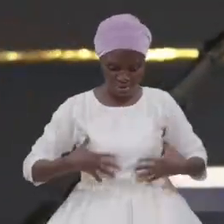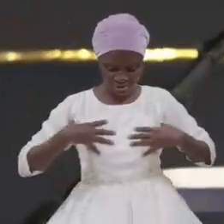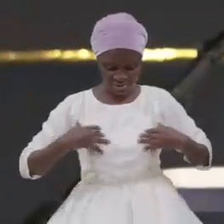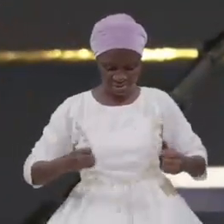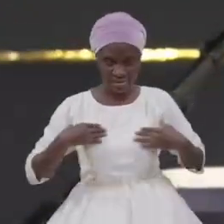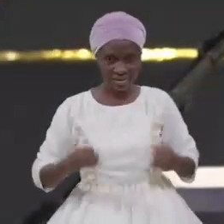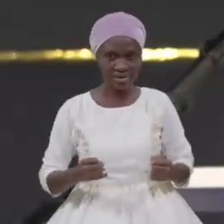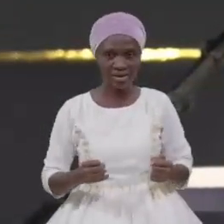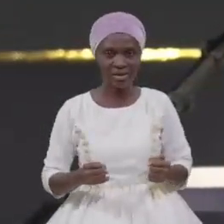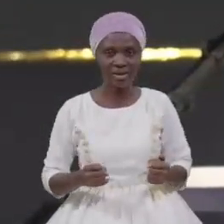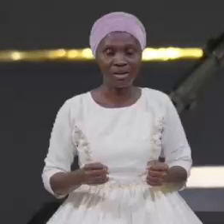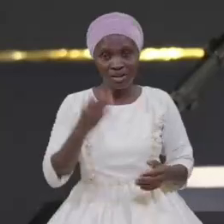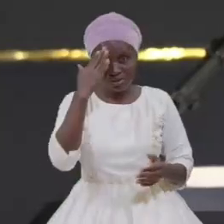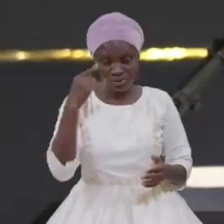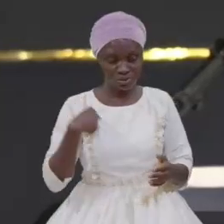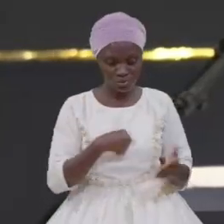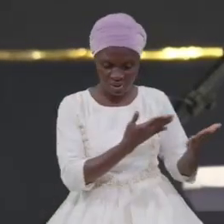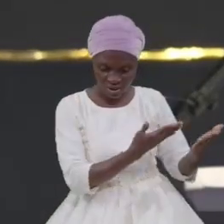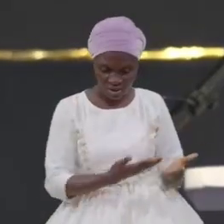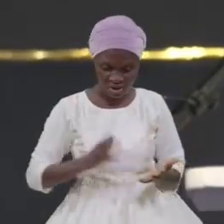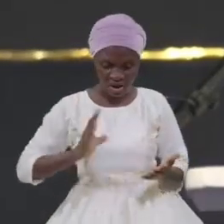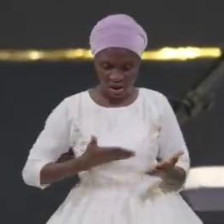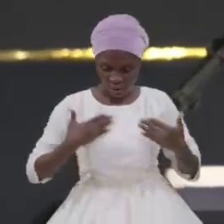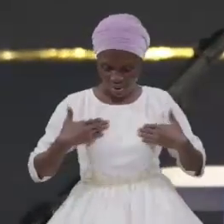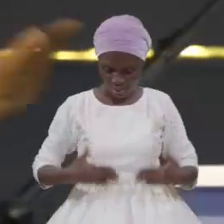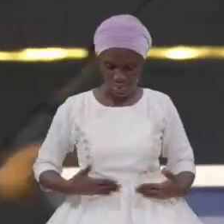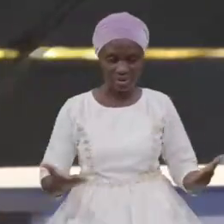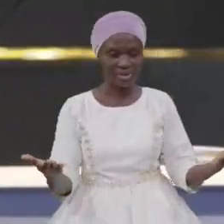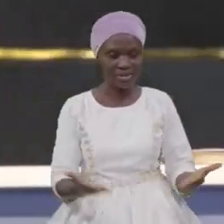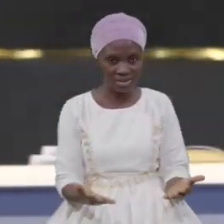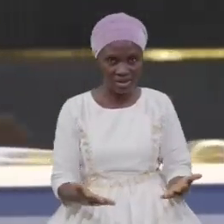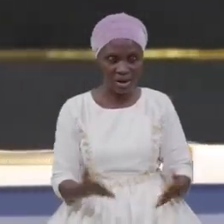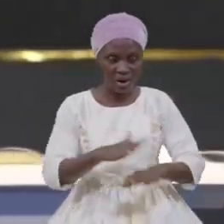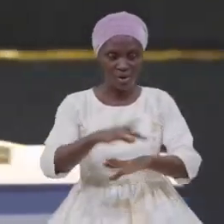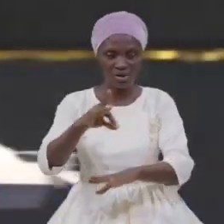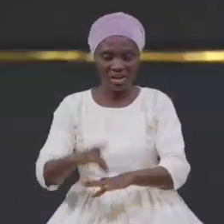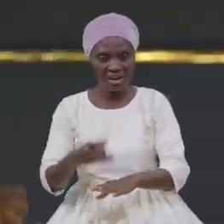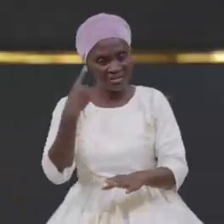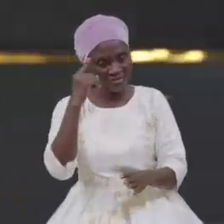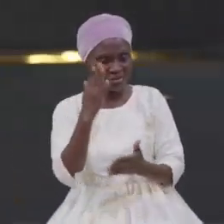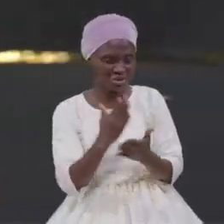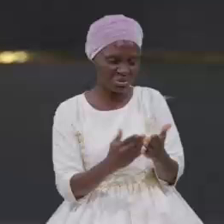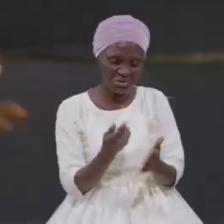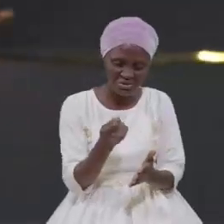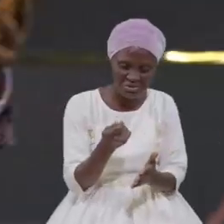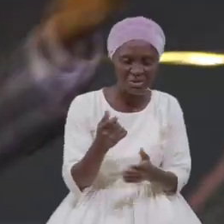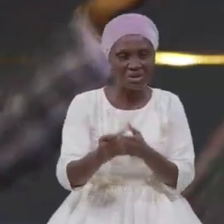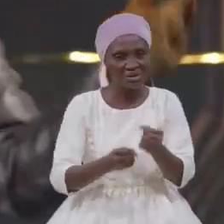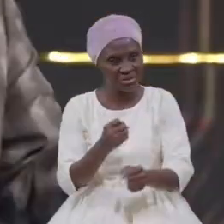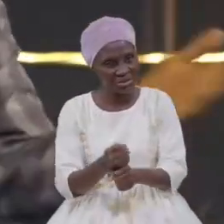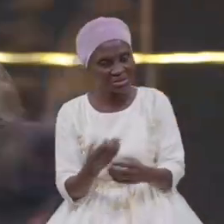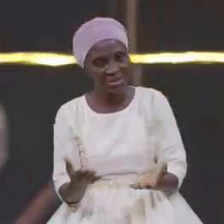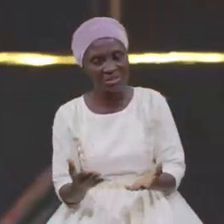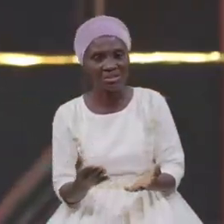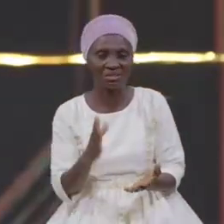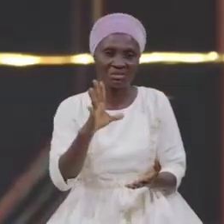body here for a few years, some 80 years, some 100 years, some even, I'm told, they live up to